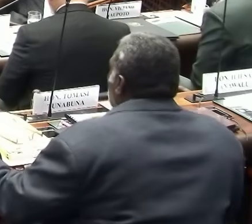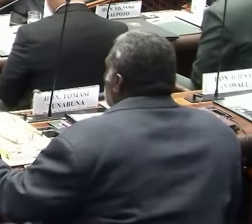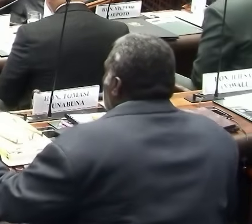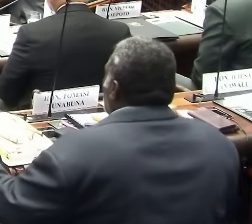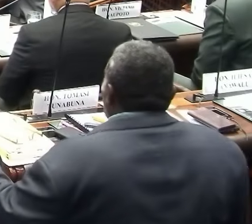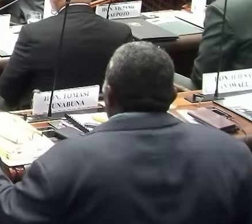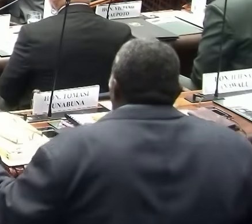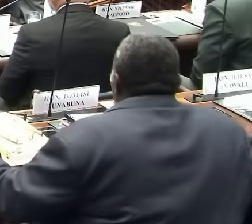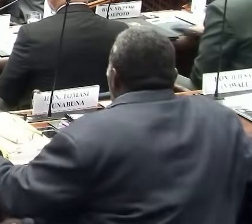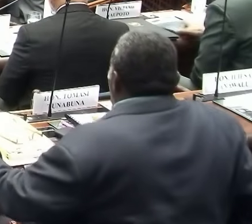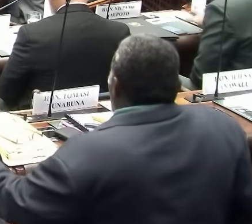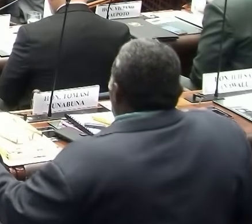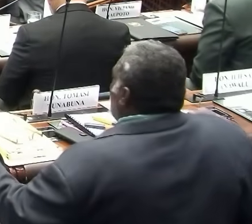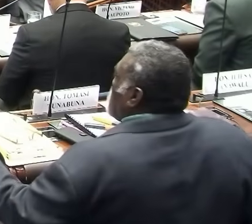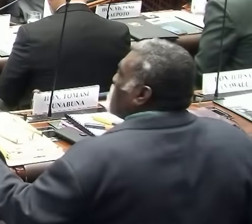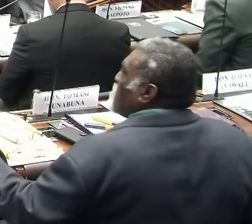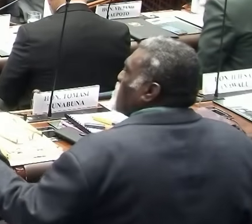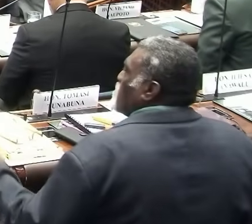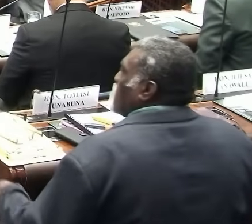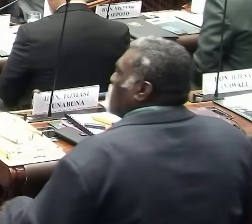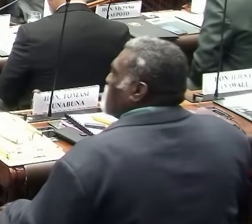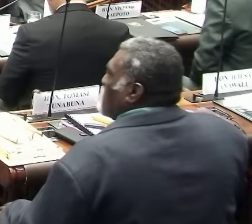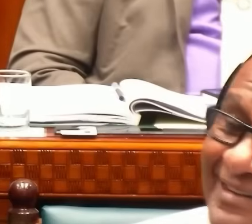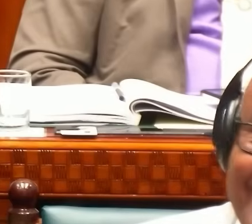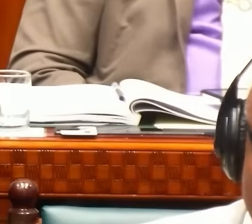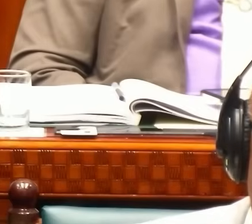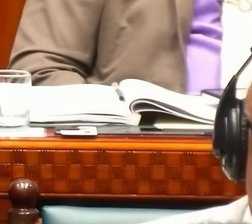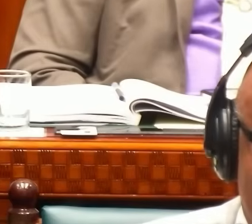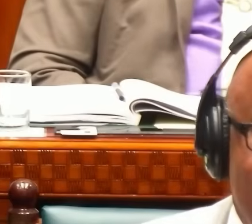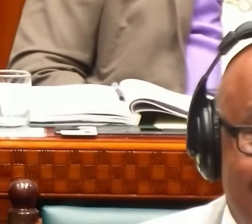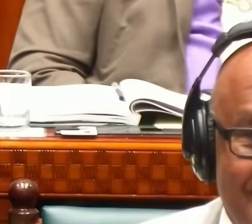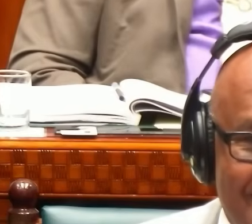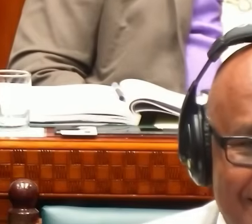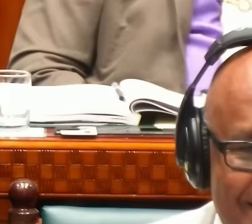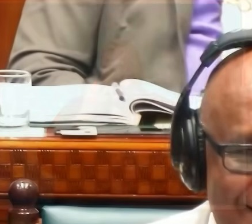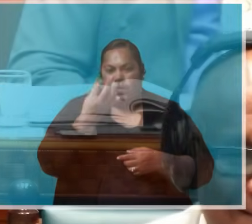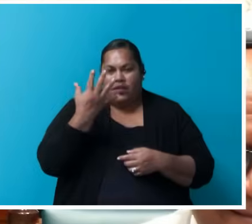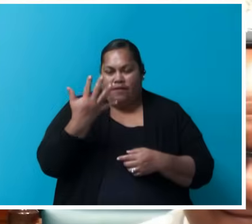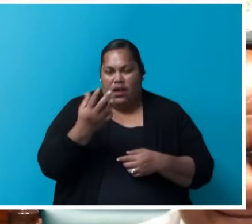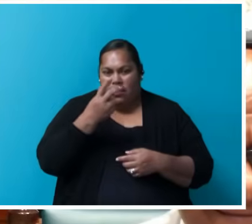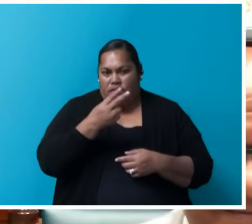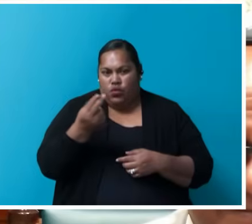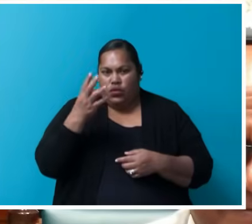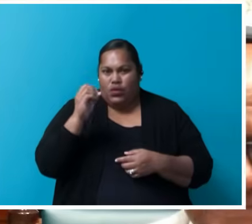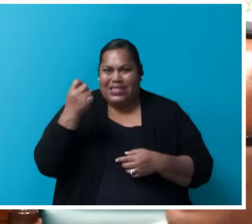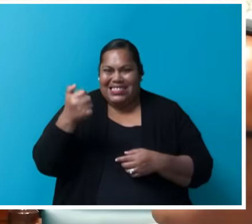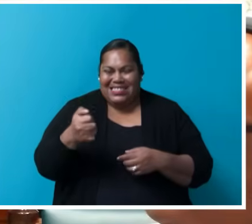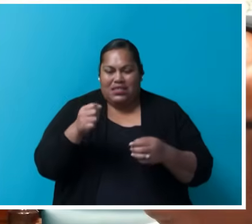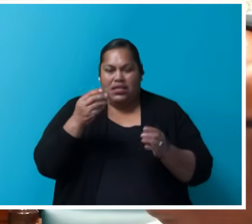of Parliament for their contributions during the debate on the 2025-2026 national budget.